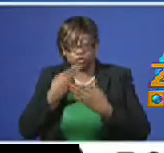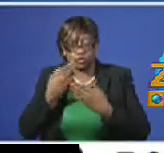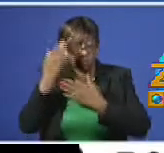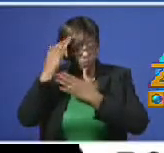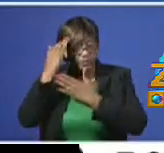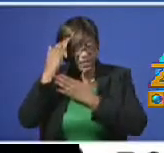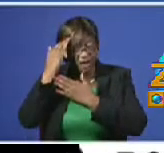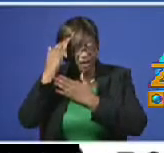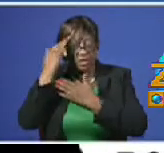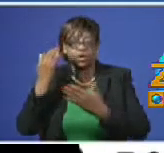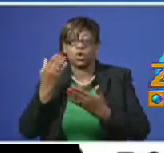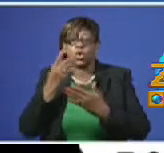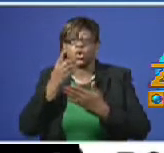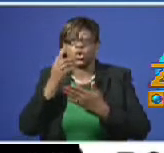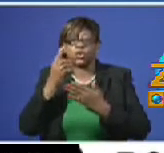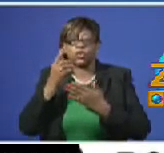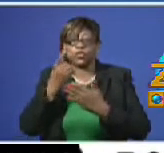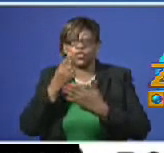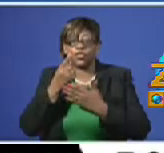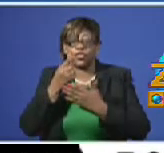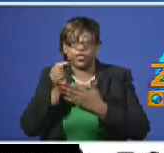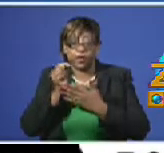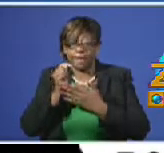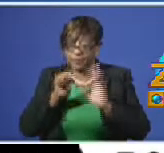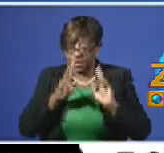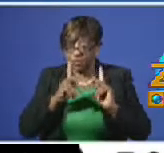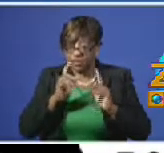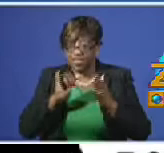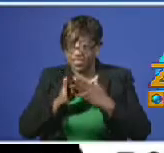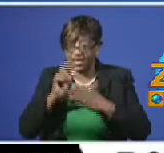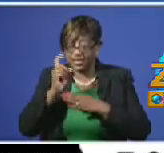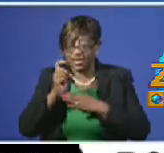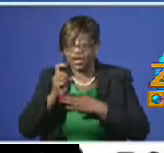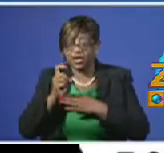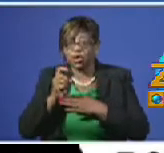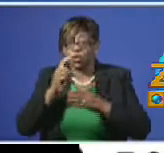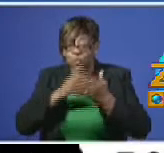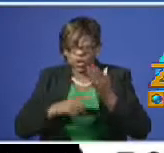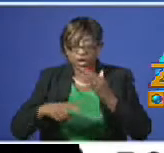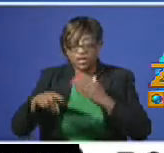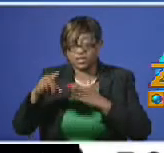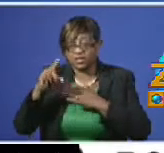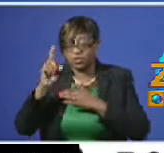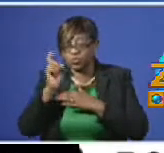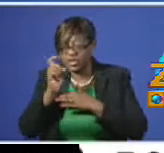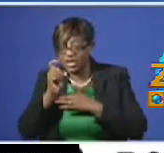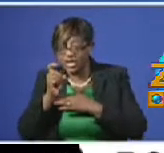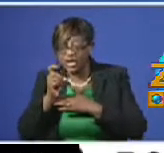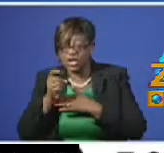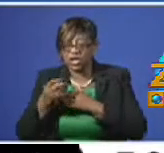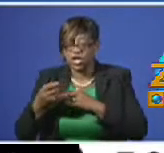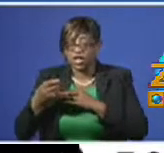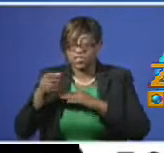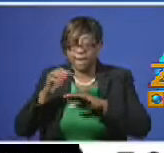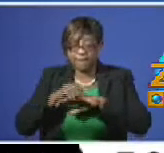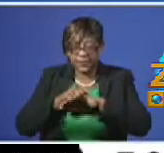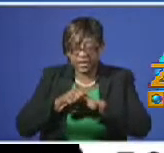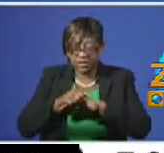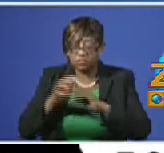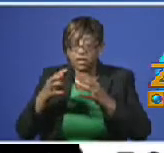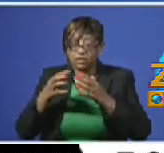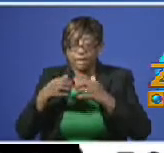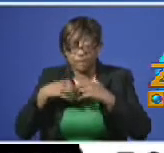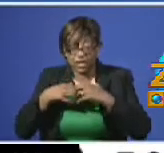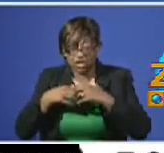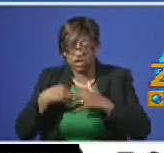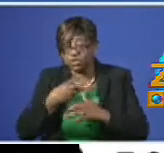our messaging to the public. It helps us to target what our supplies, equipment, our infrastructural